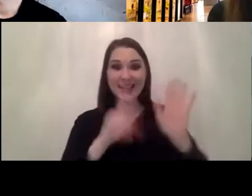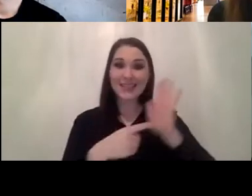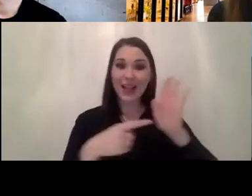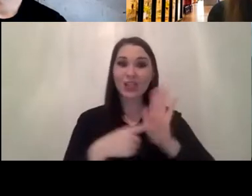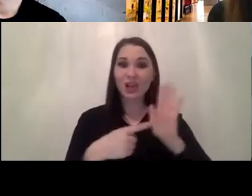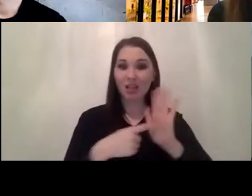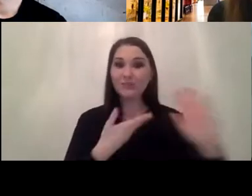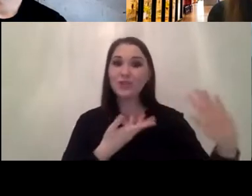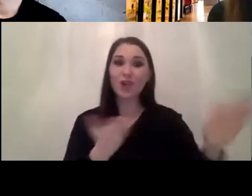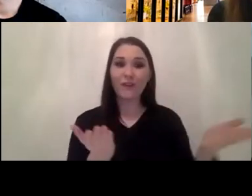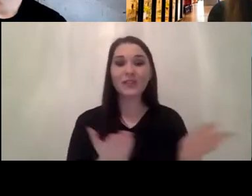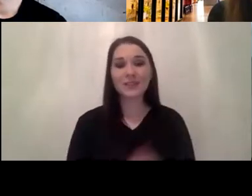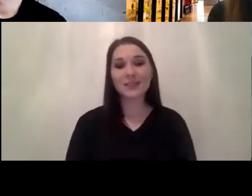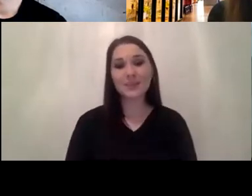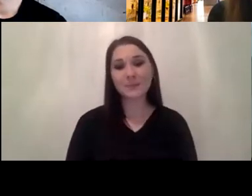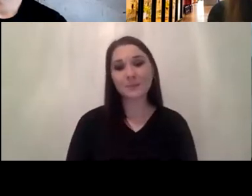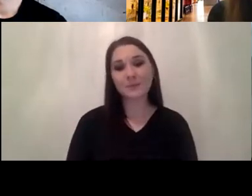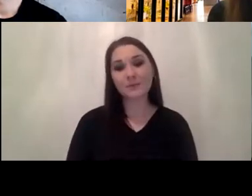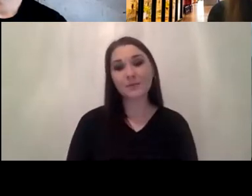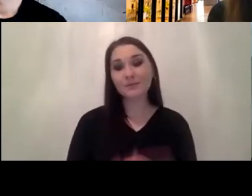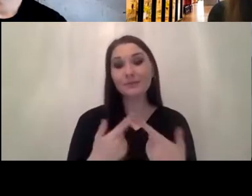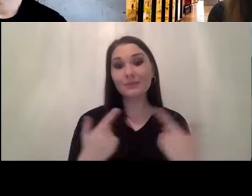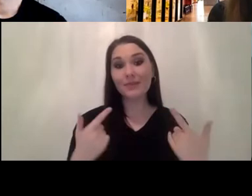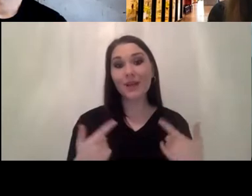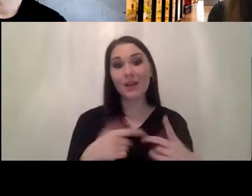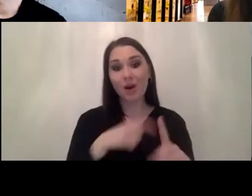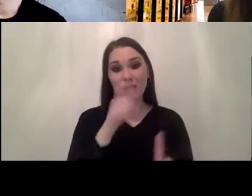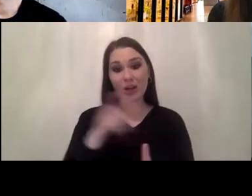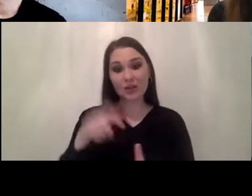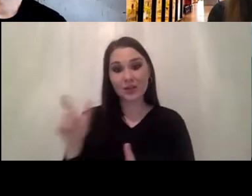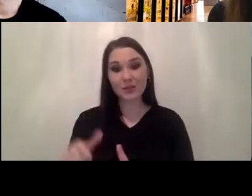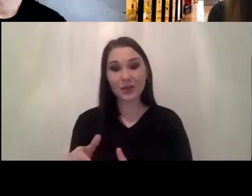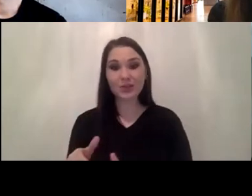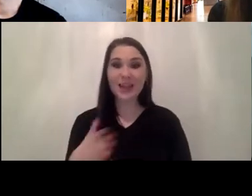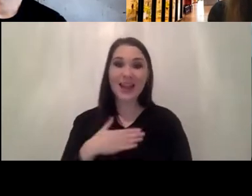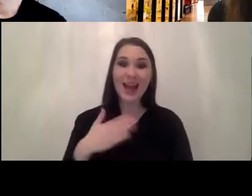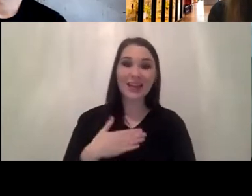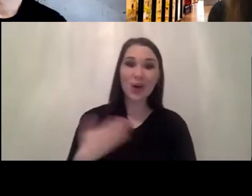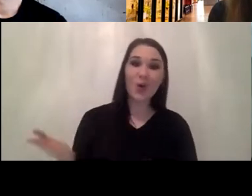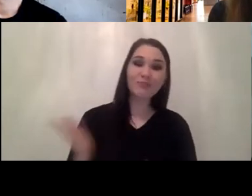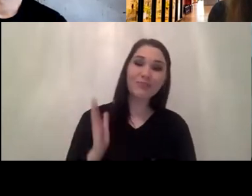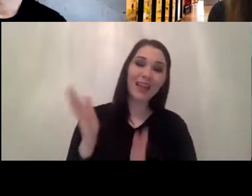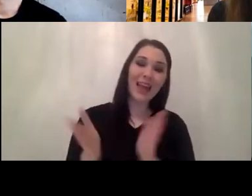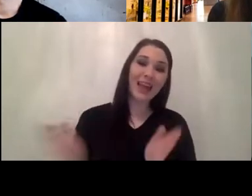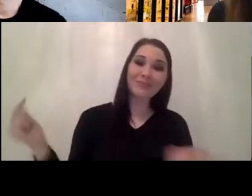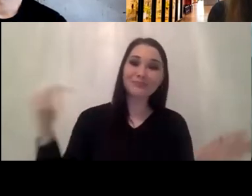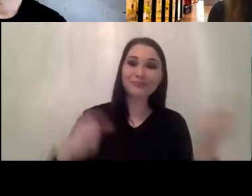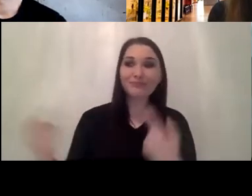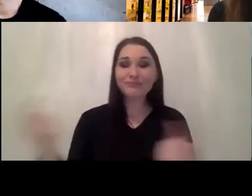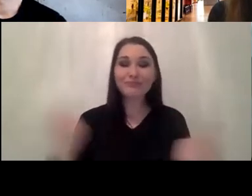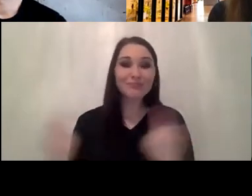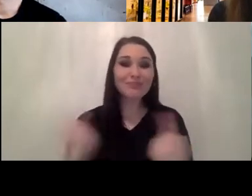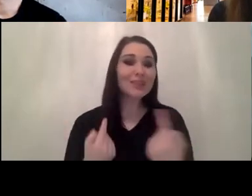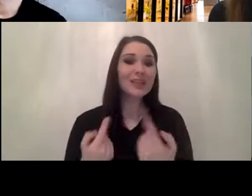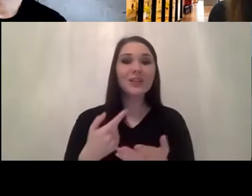seen our customers who, you know, a lot of them are quite traditional. They like coming into a store to sort of, you know, have a chat,